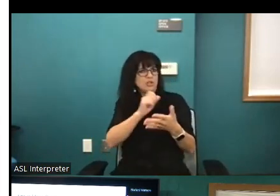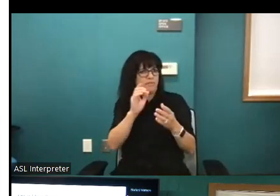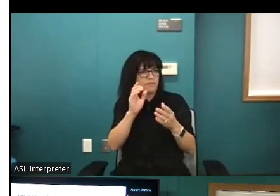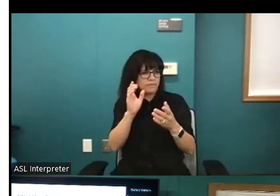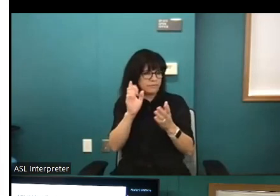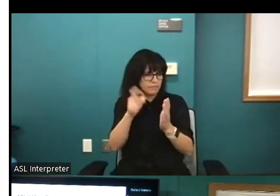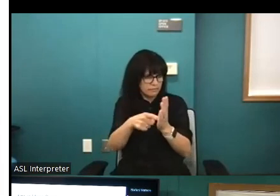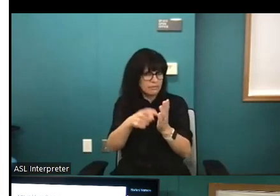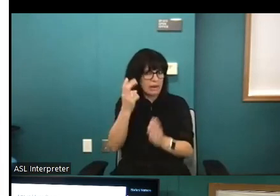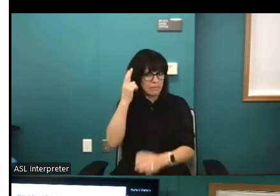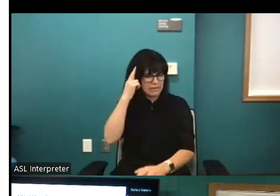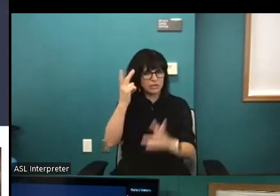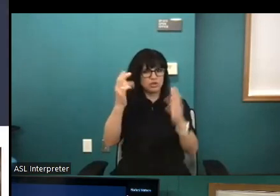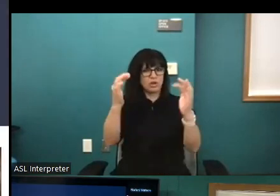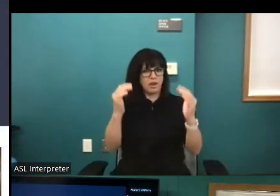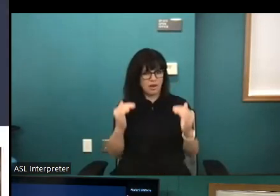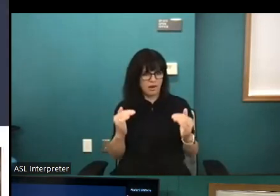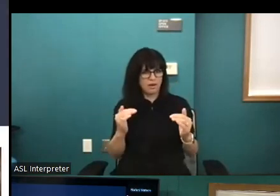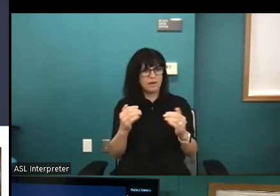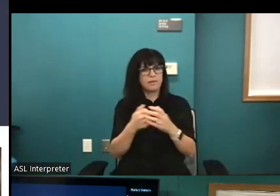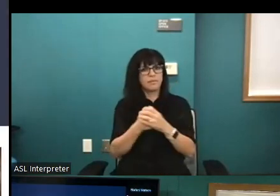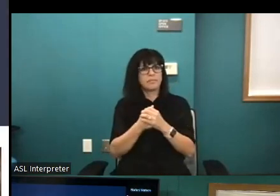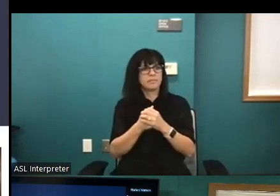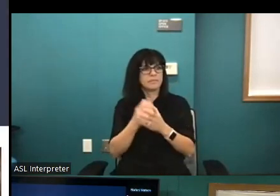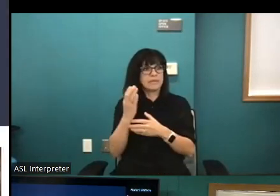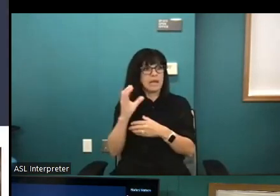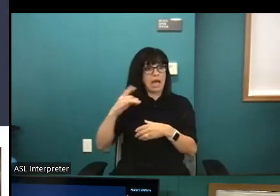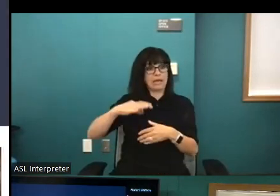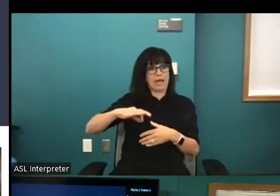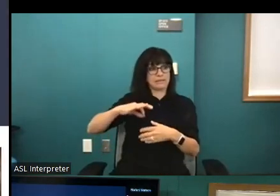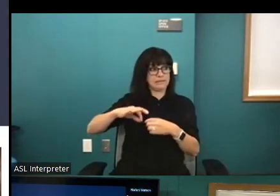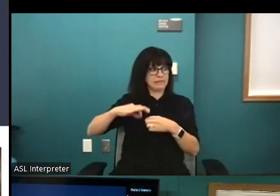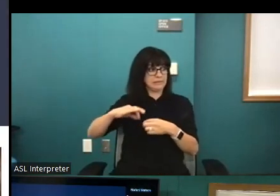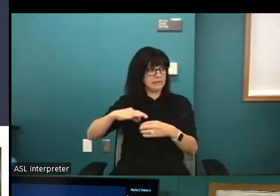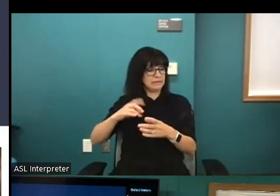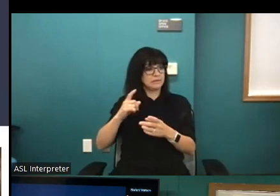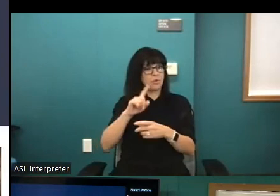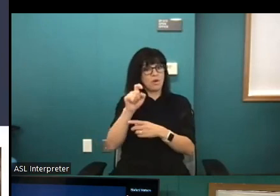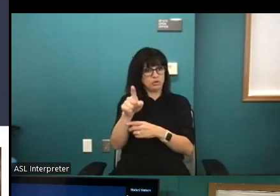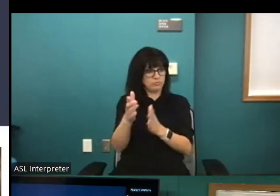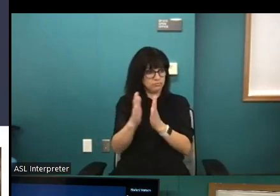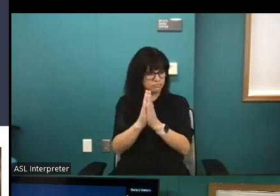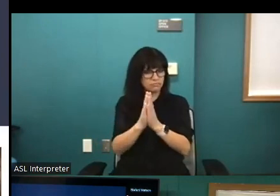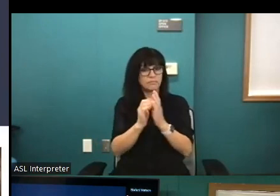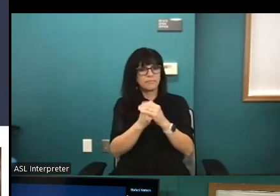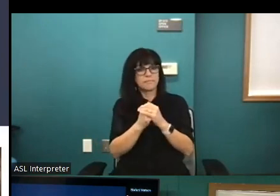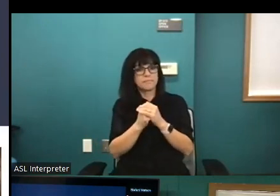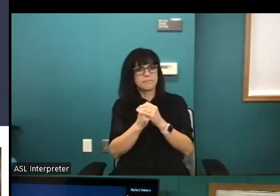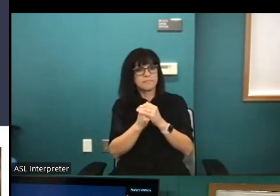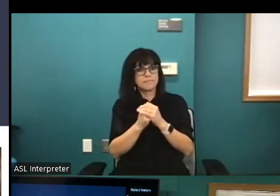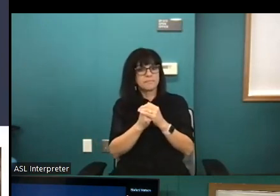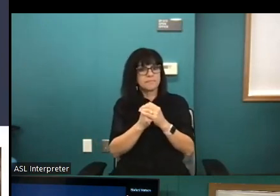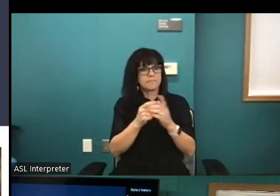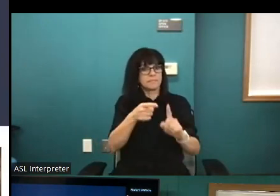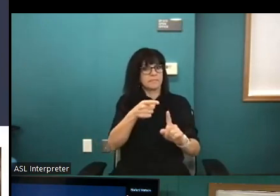So anyway, that's some stuff I could think of. CI candidacy, this was a question that came up. This is the thing